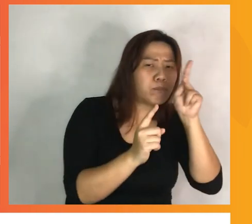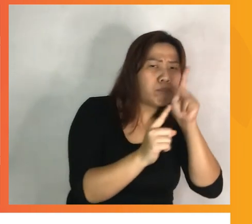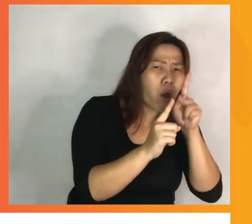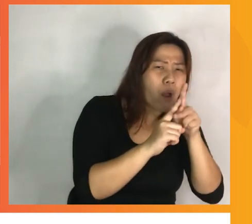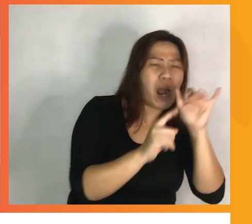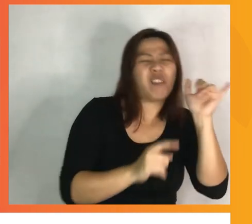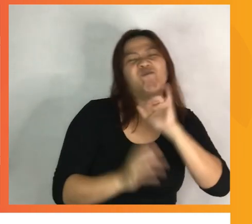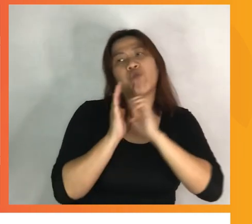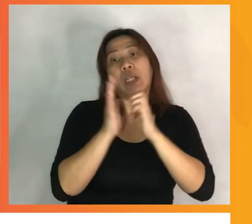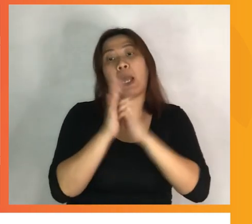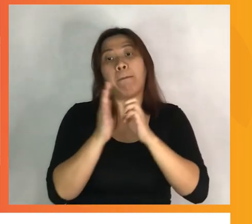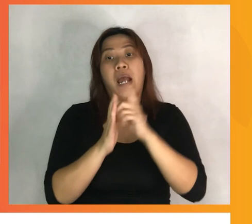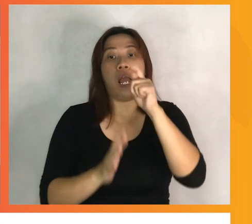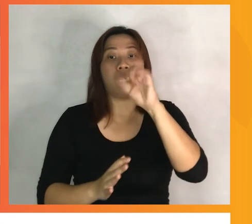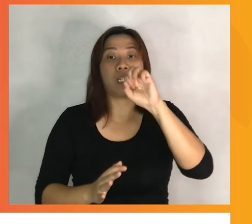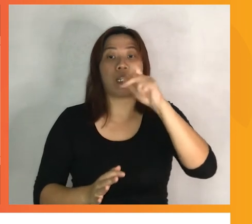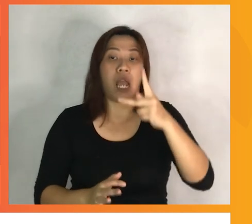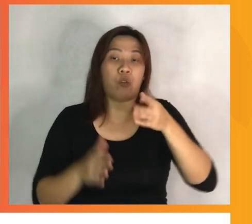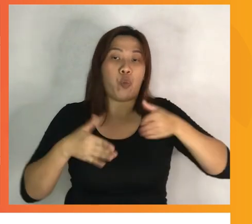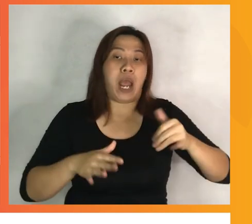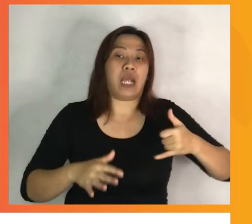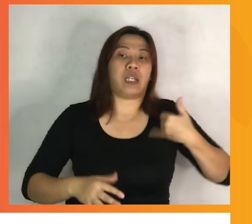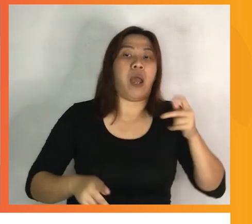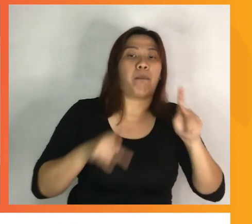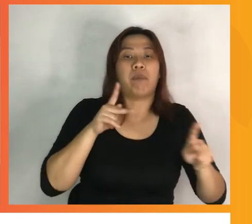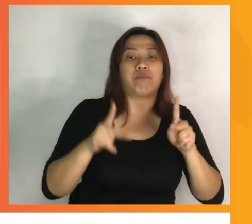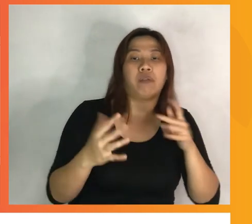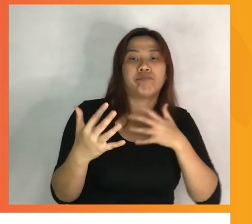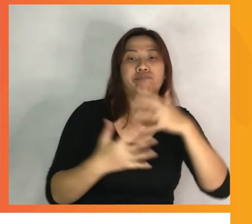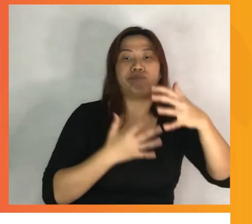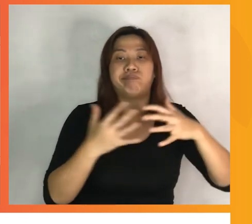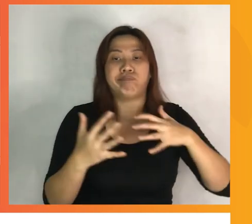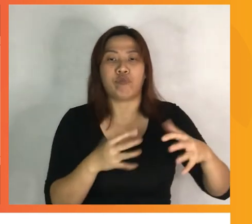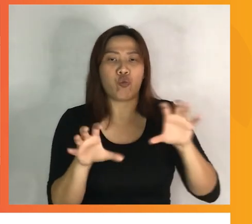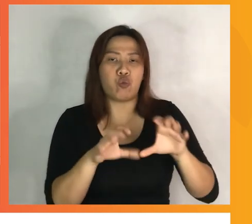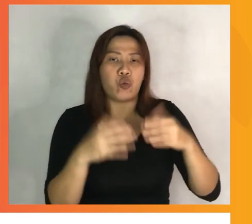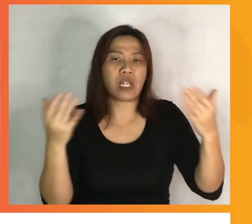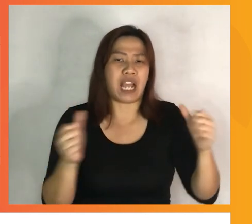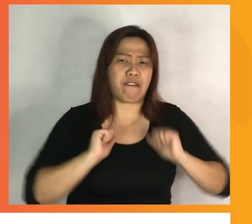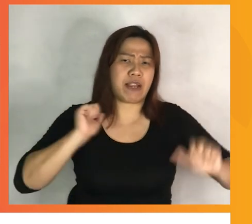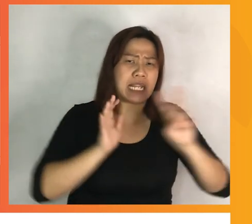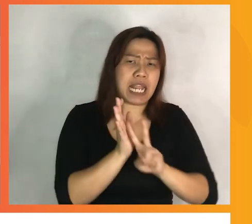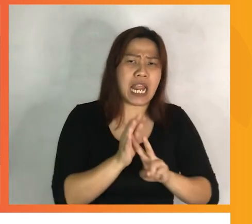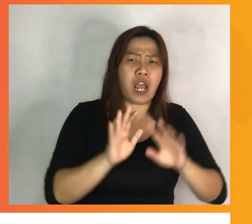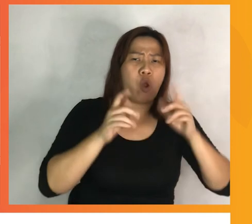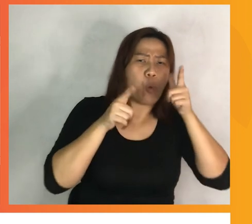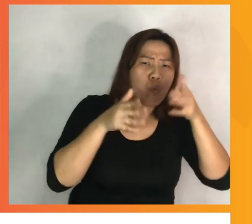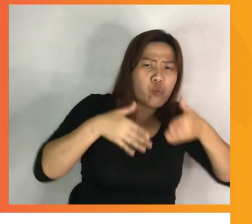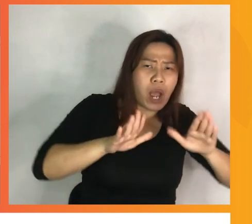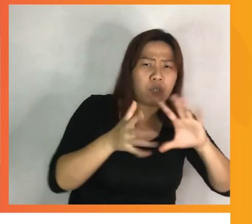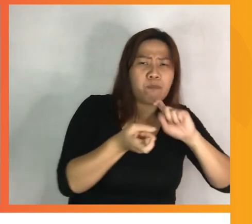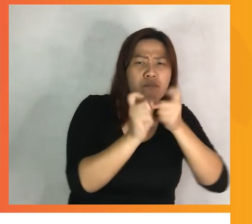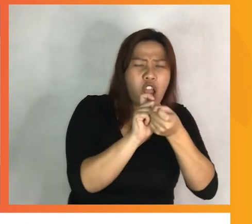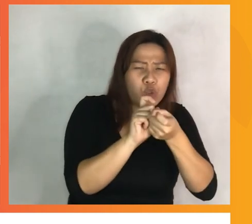specific aspect, for example, task, the way that the young people are doing the activity. You may look at ways of